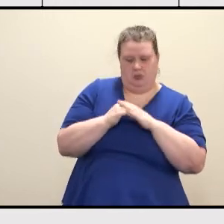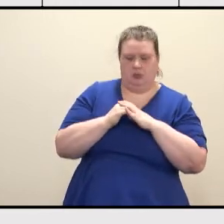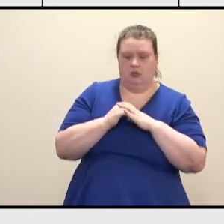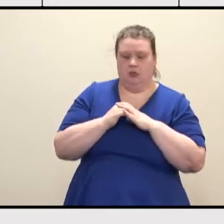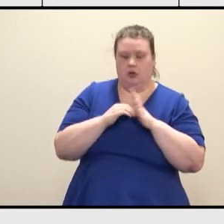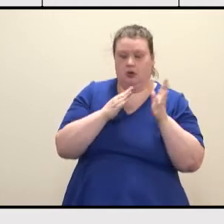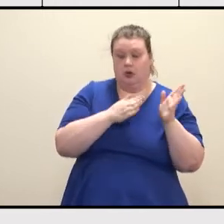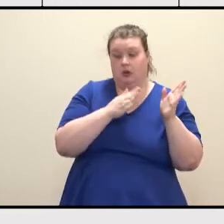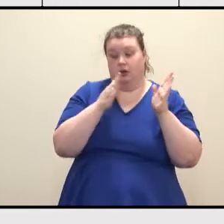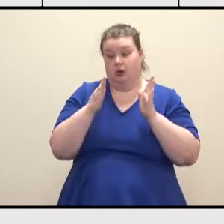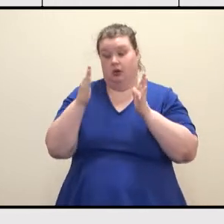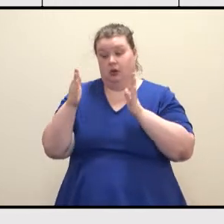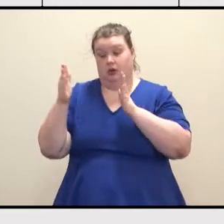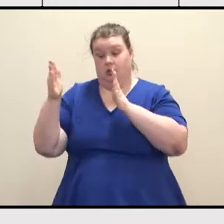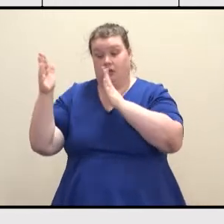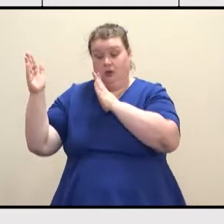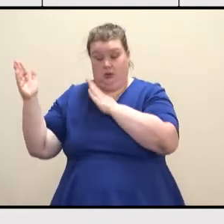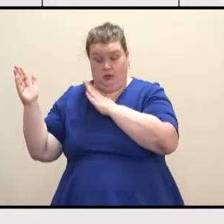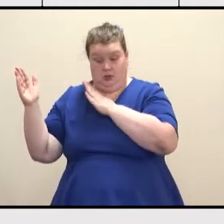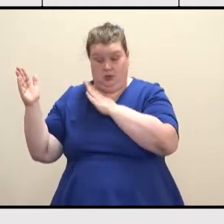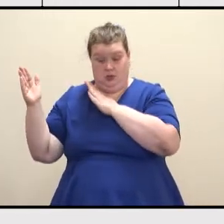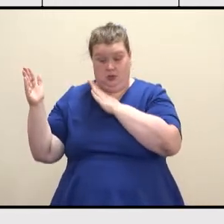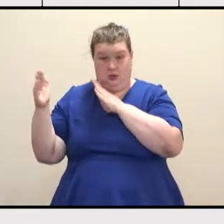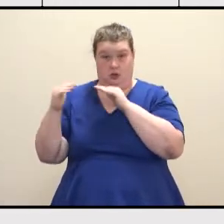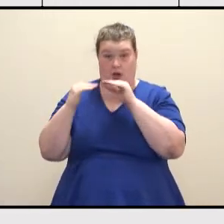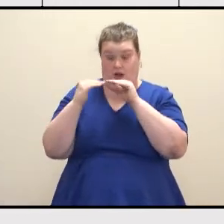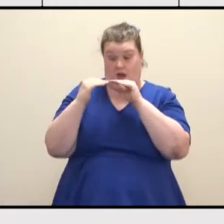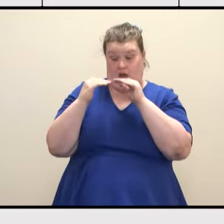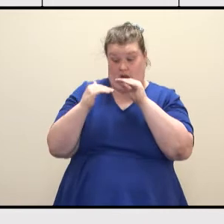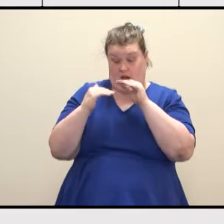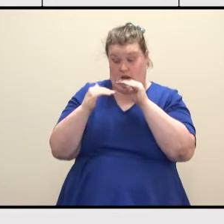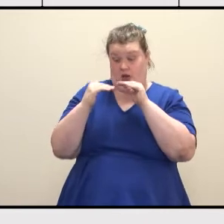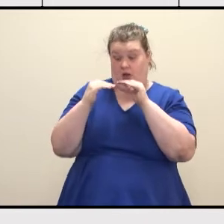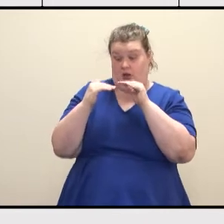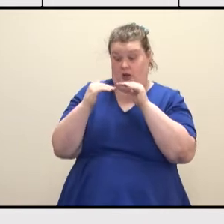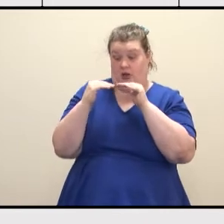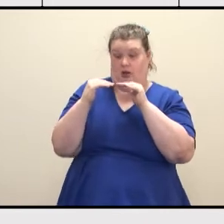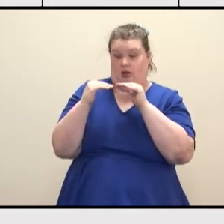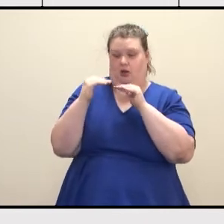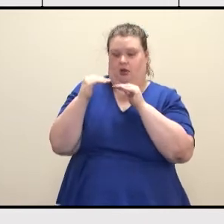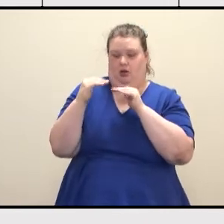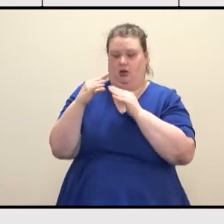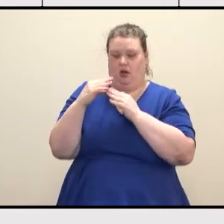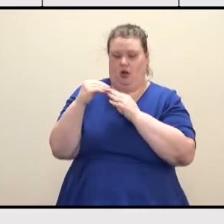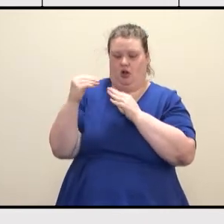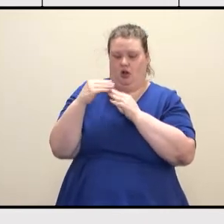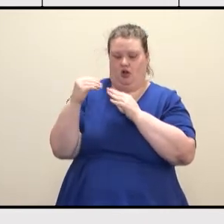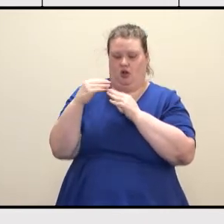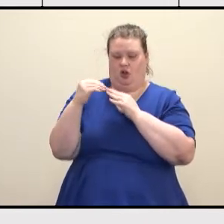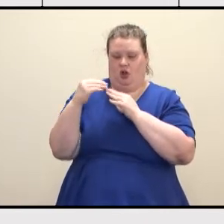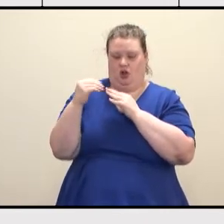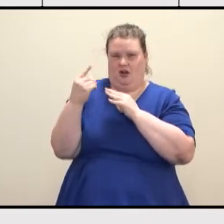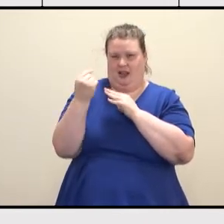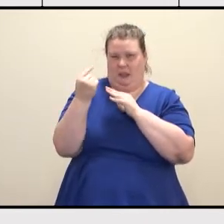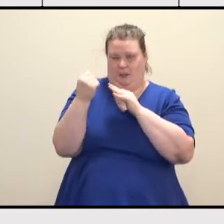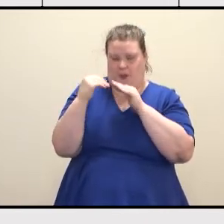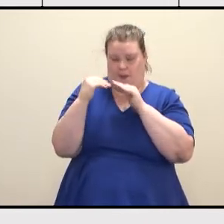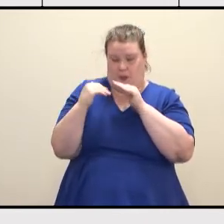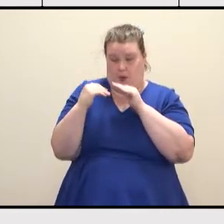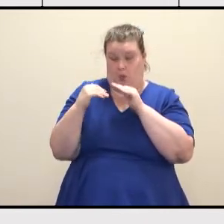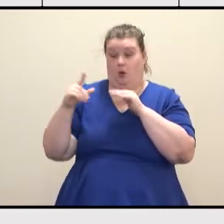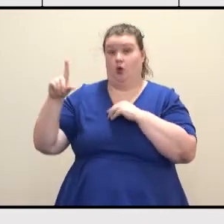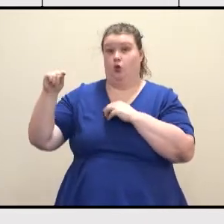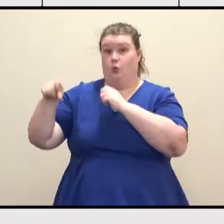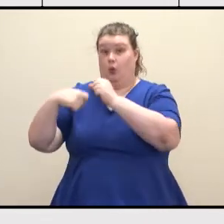then as we go through the surveyed years, you can see even though you're at market, the dollar differential is still a little bit below until you